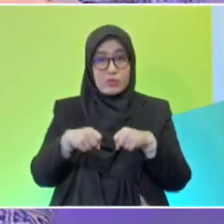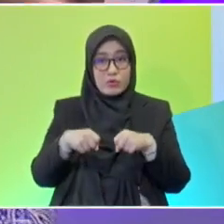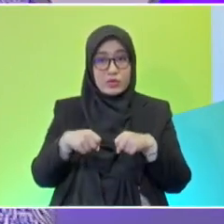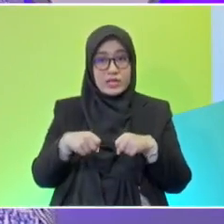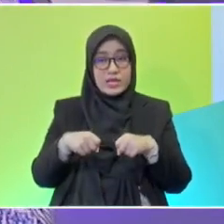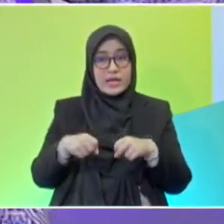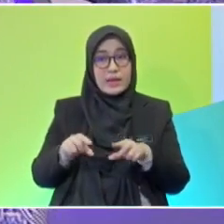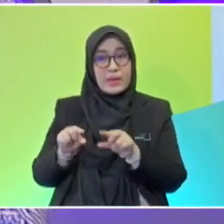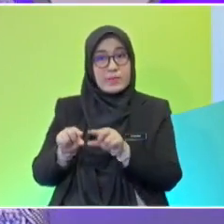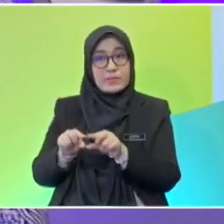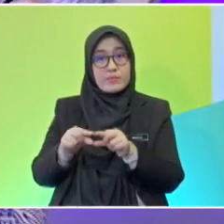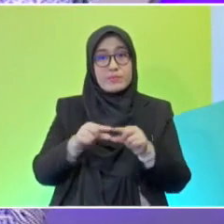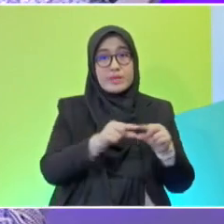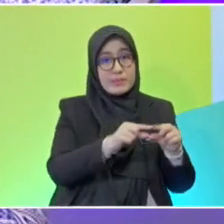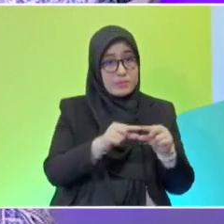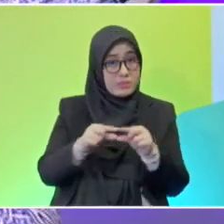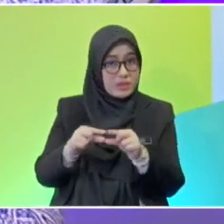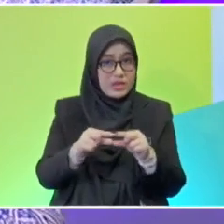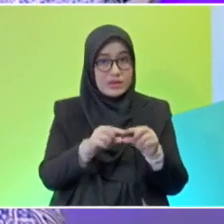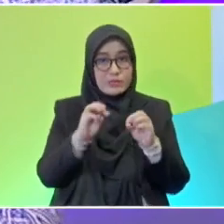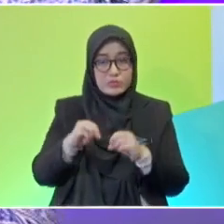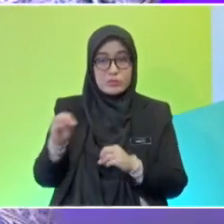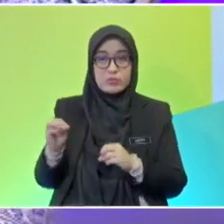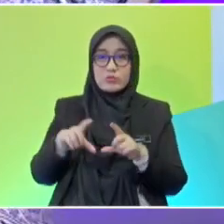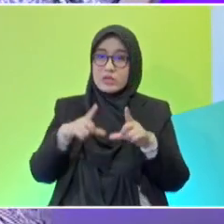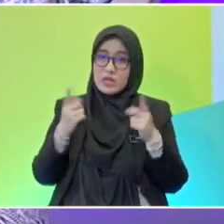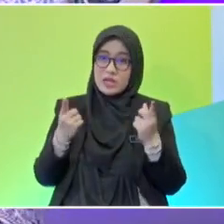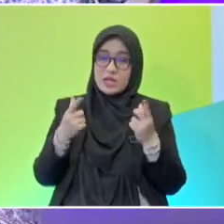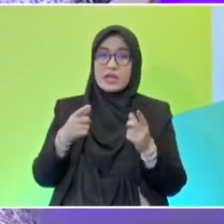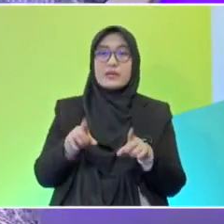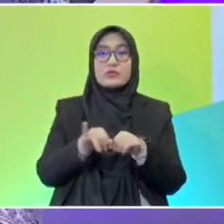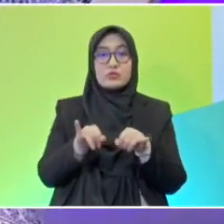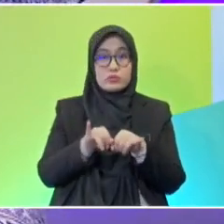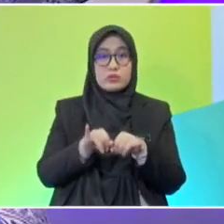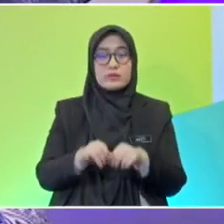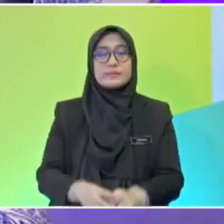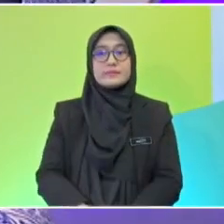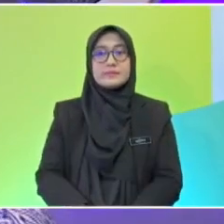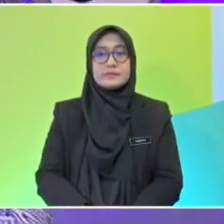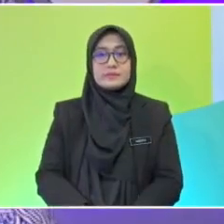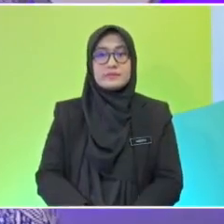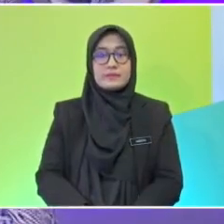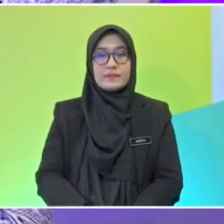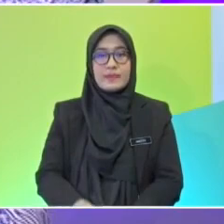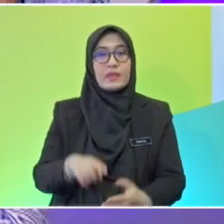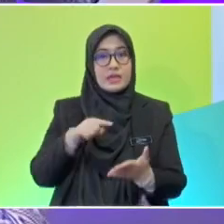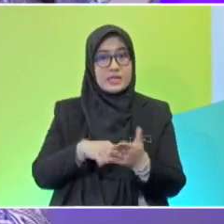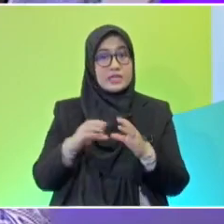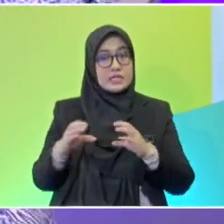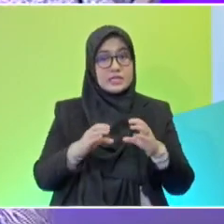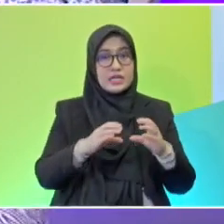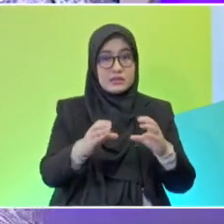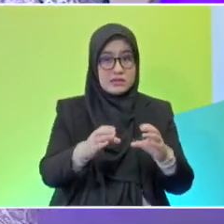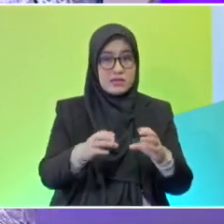mentor to their peers, they deserve a performance level 6. So this is how we award performance levels for